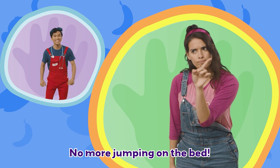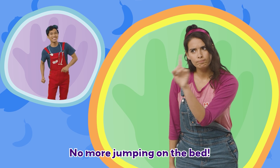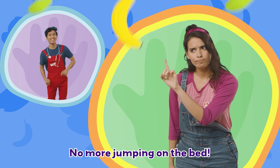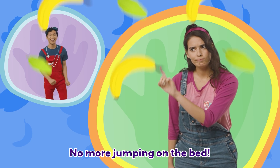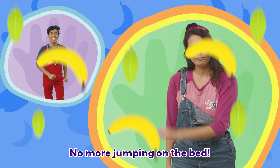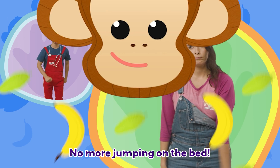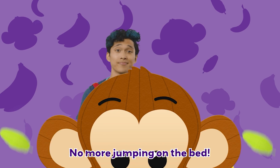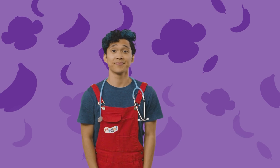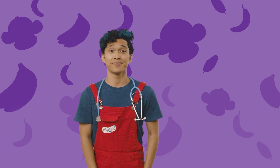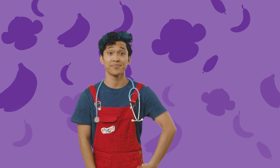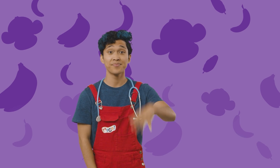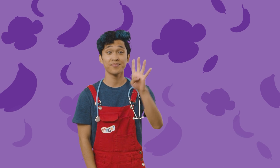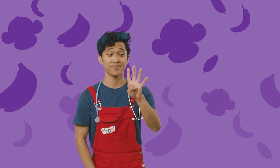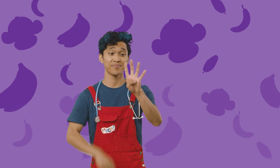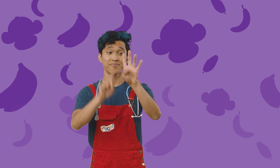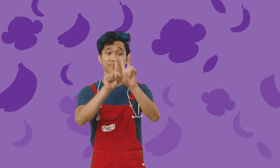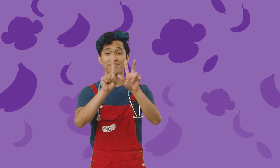the bed.